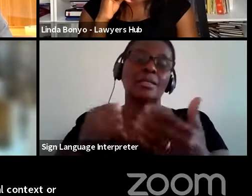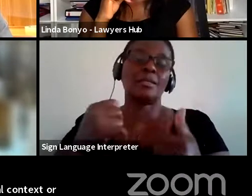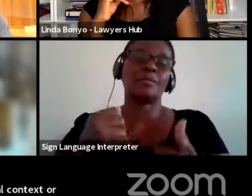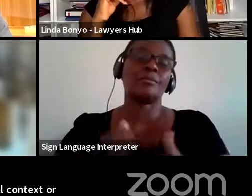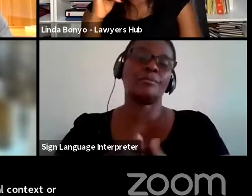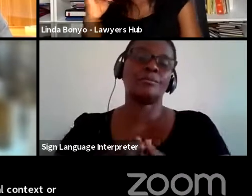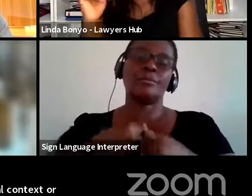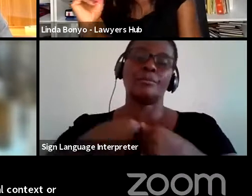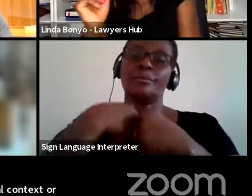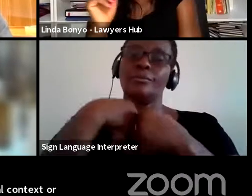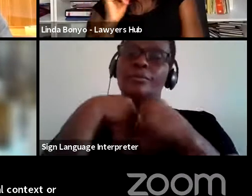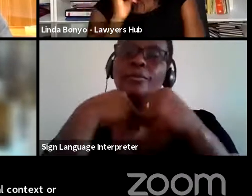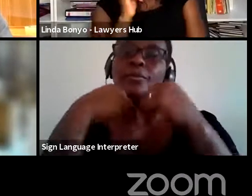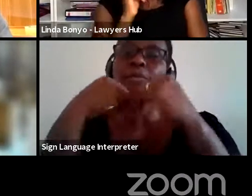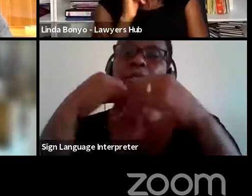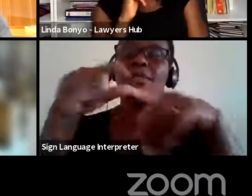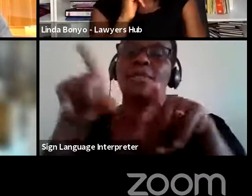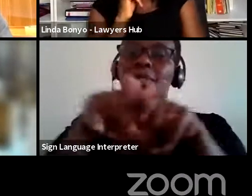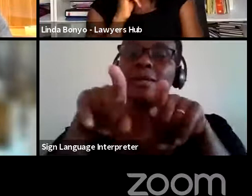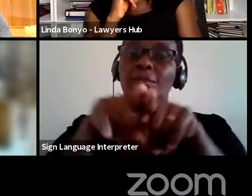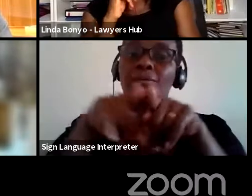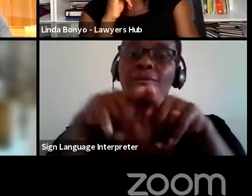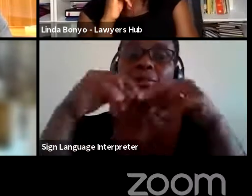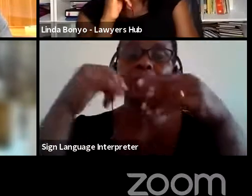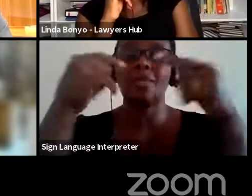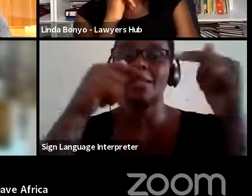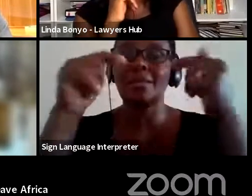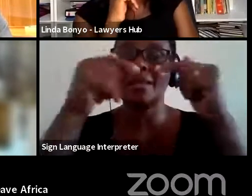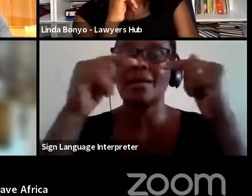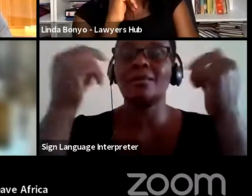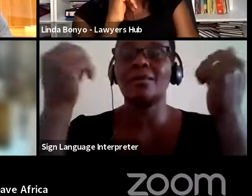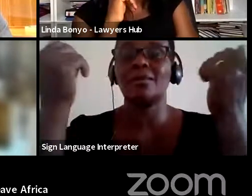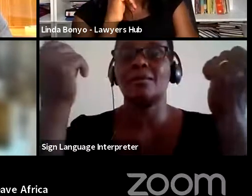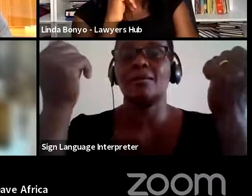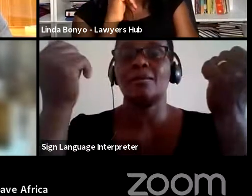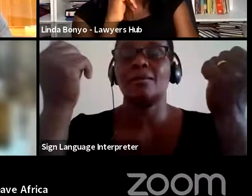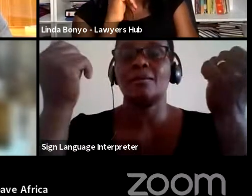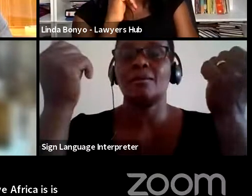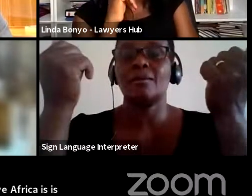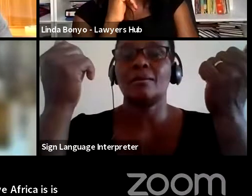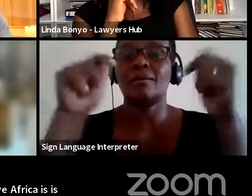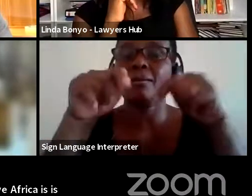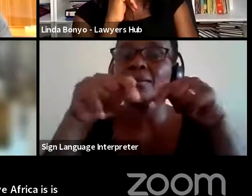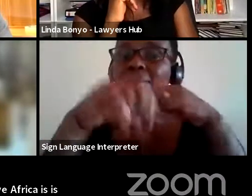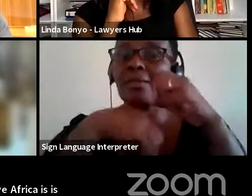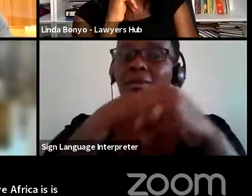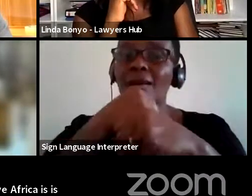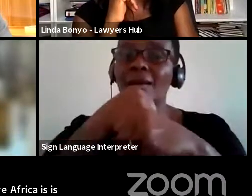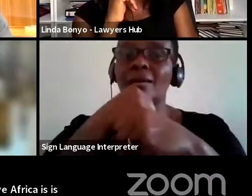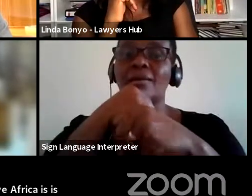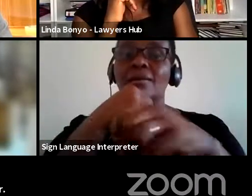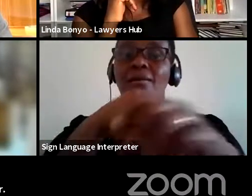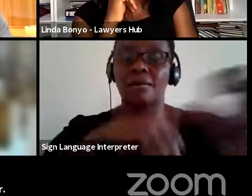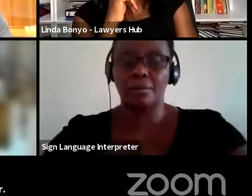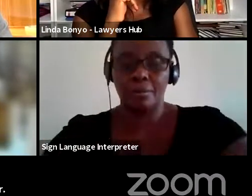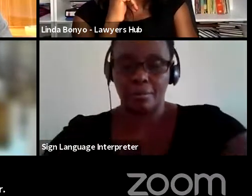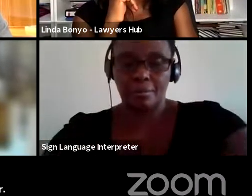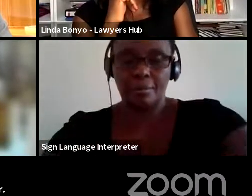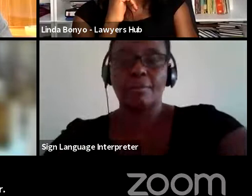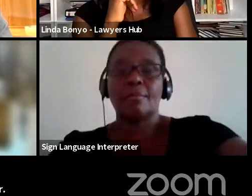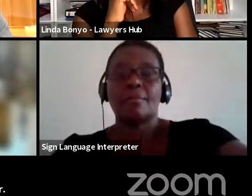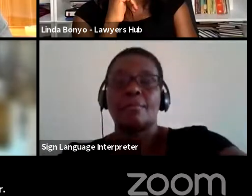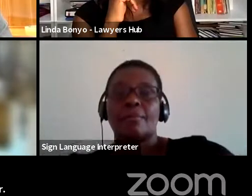been discussed in previous FIFA Africas as well as during sessions this year. It is well known that there are serious